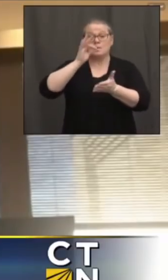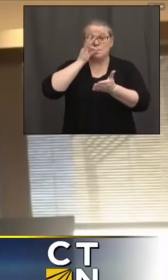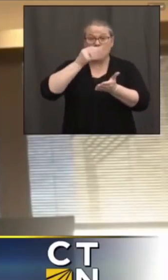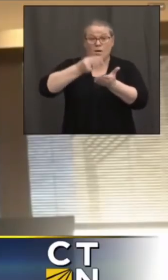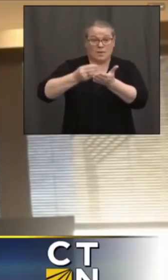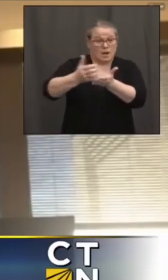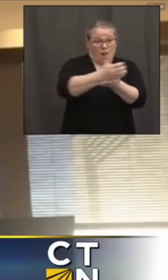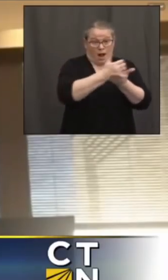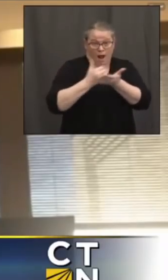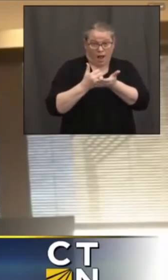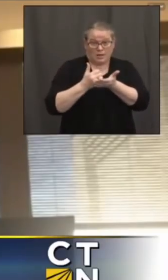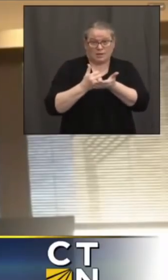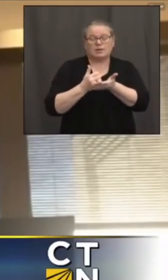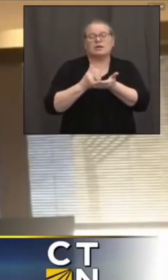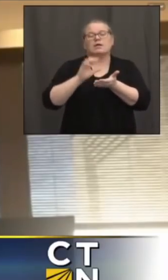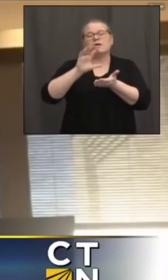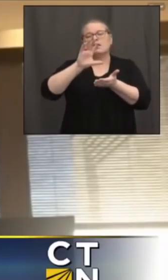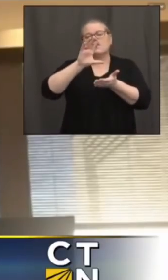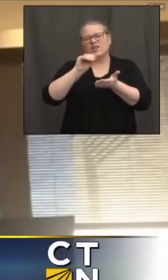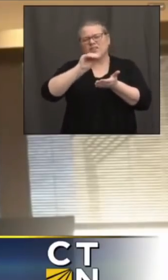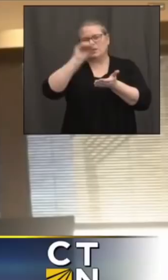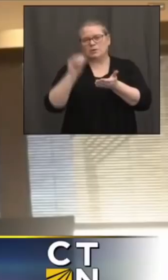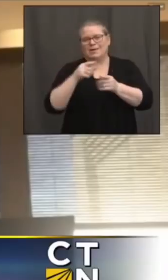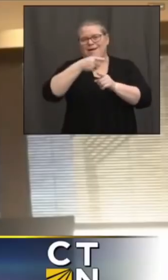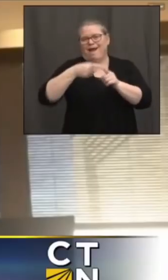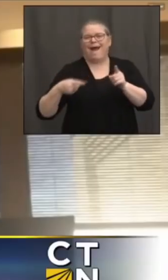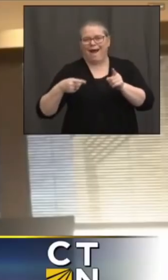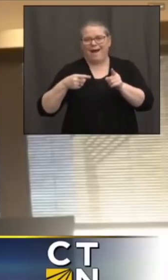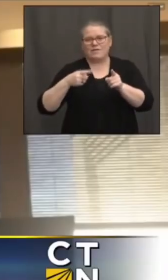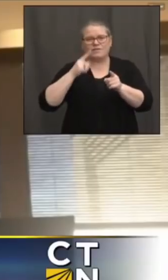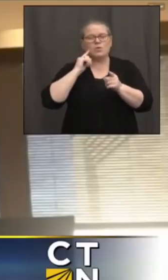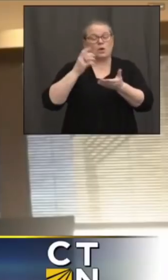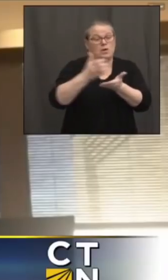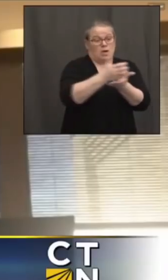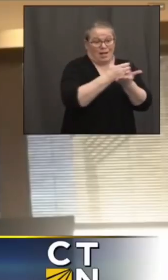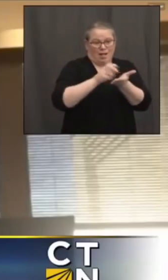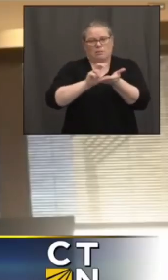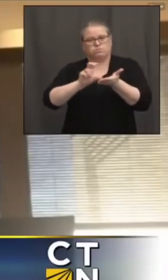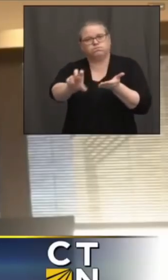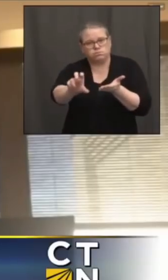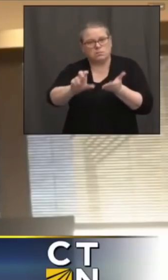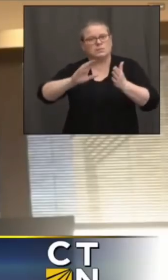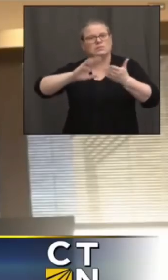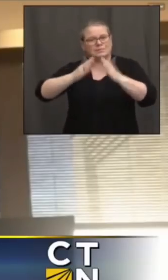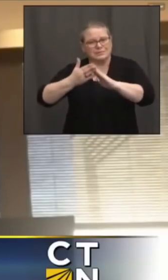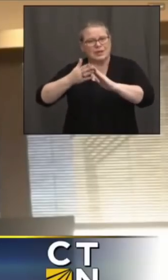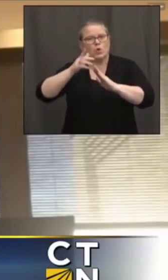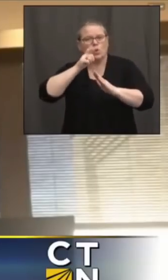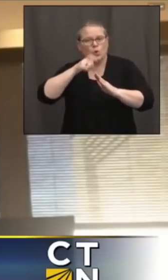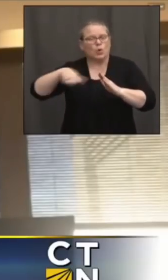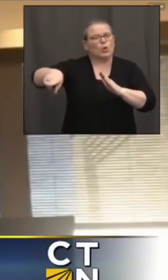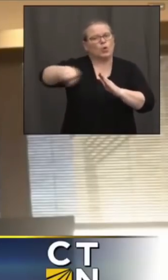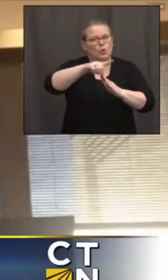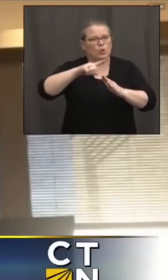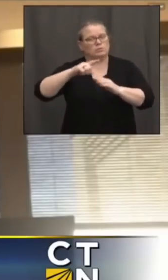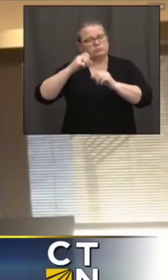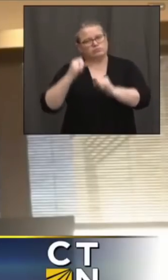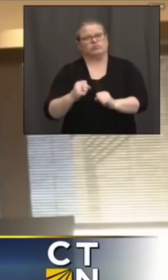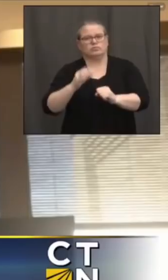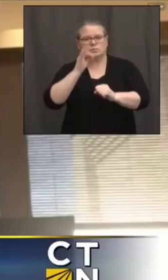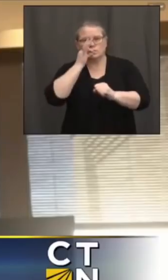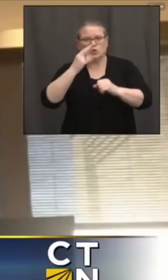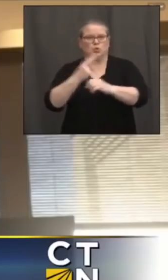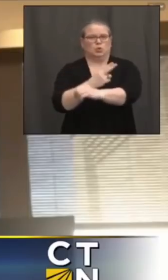been disproportionately harmed by cannabis use and enforcement. So program starts May